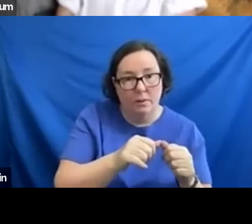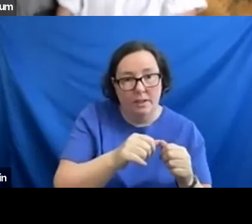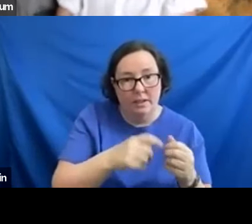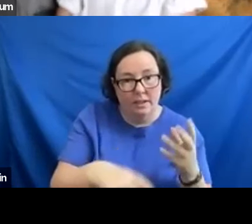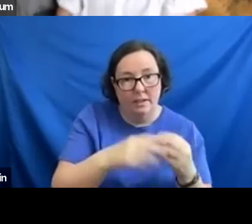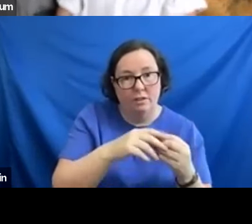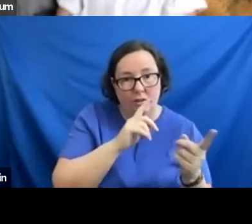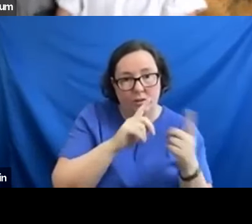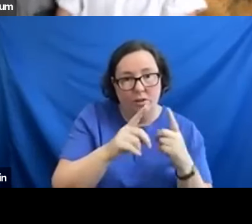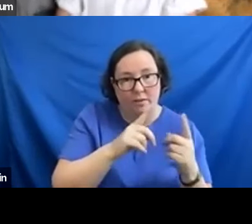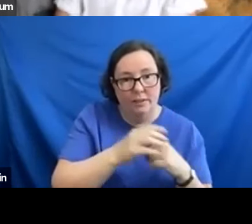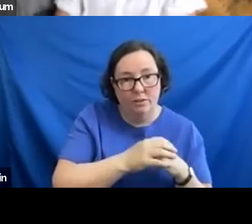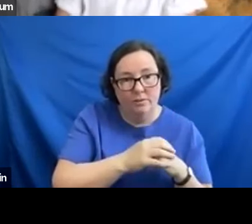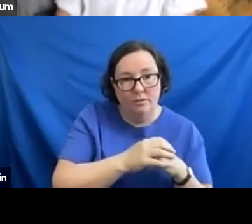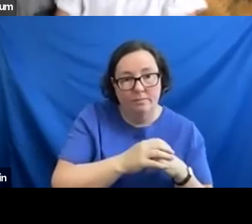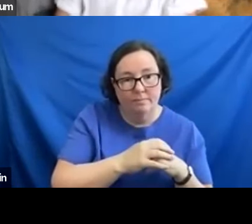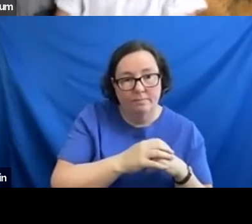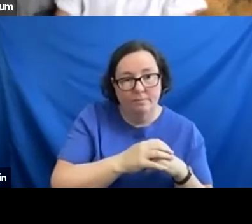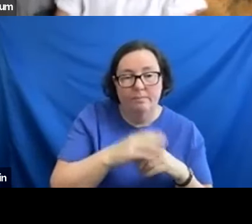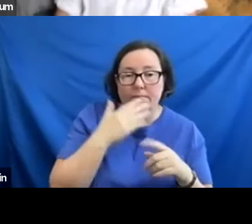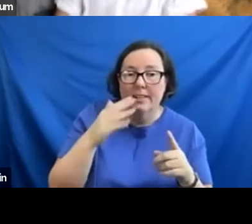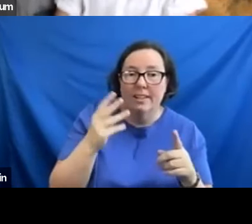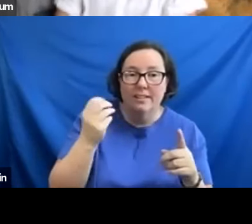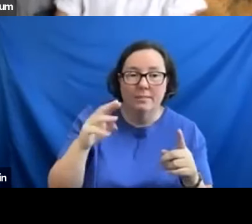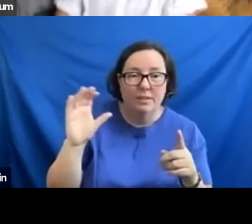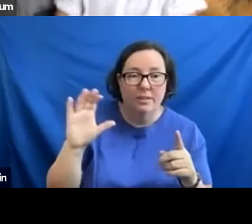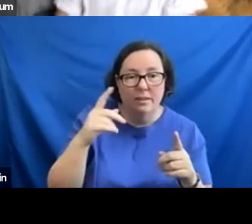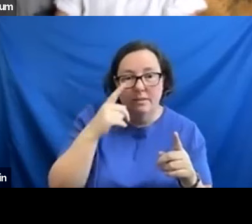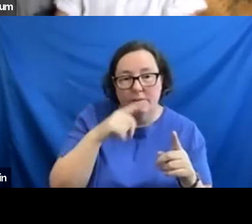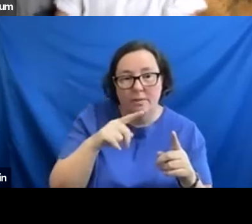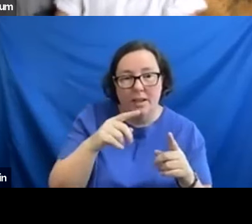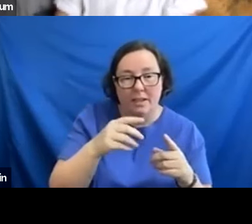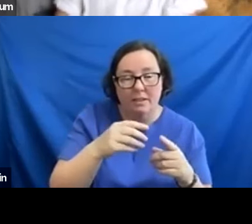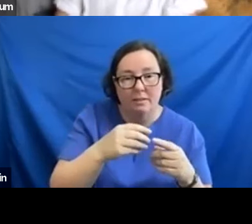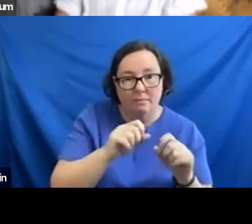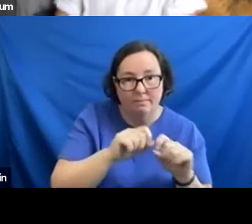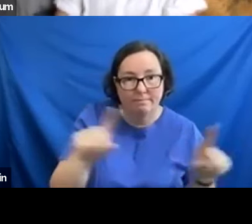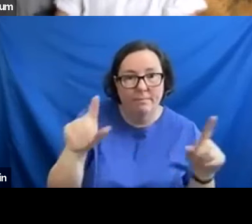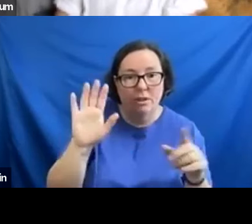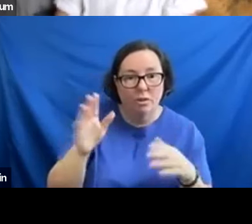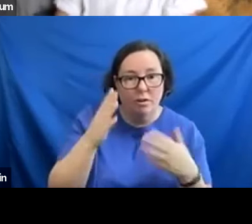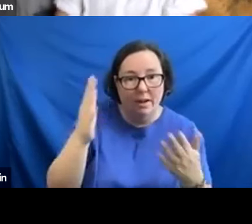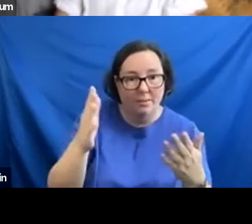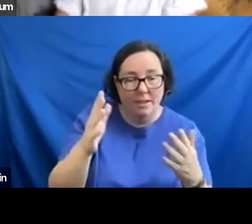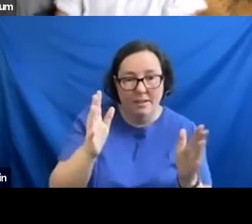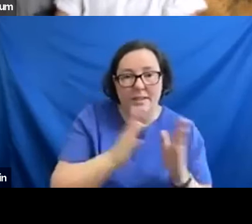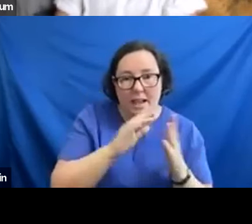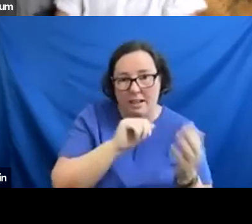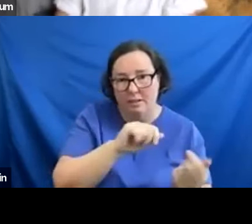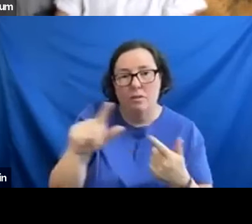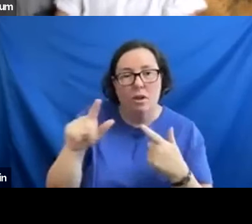additional conversations. Thank you, Mr. Contopasis. Could you circulate your recommendations? I'm going to ask this of everyone